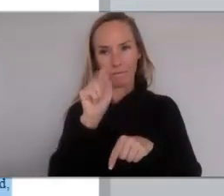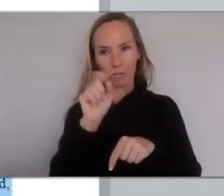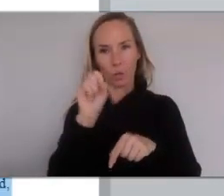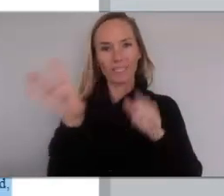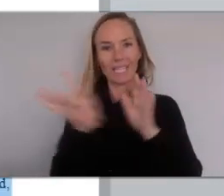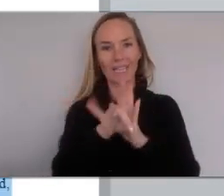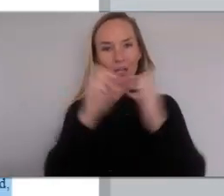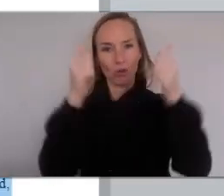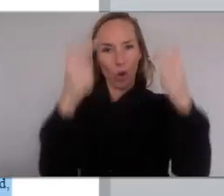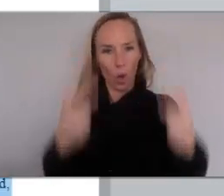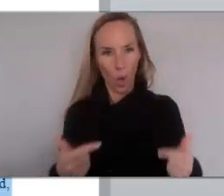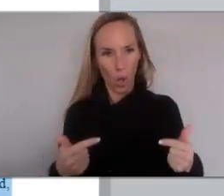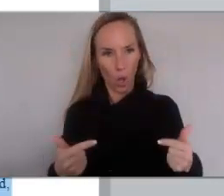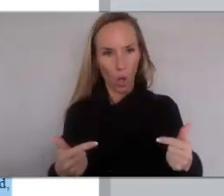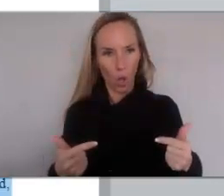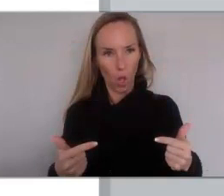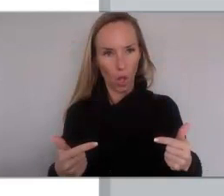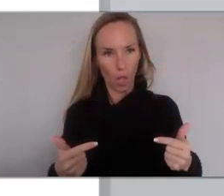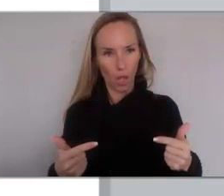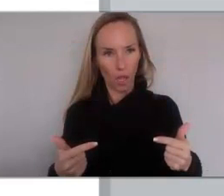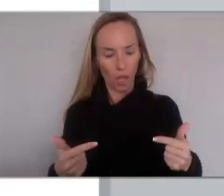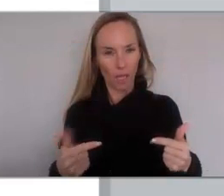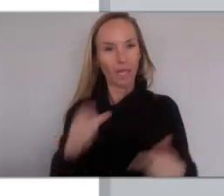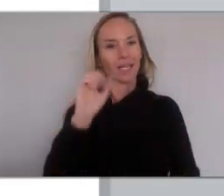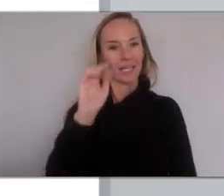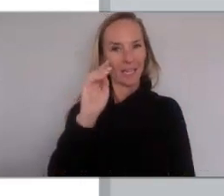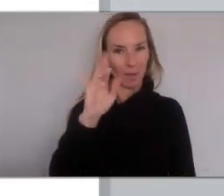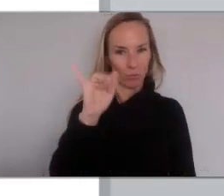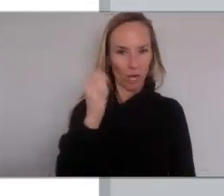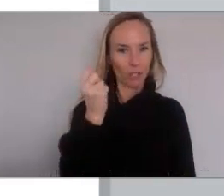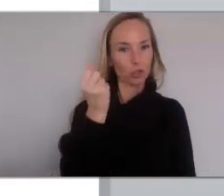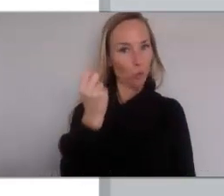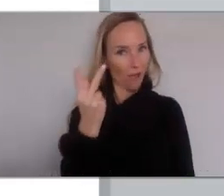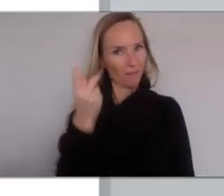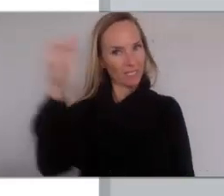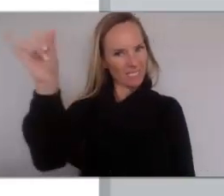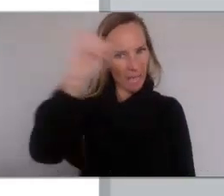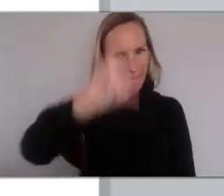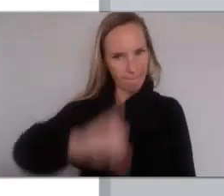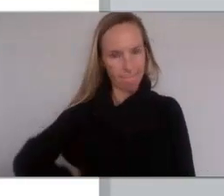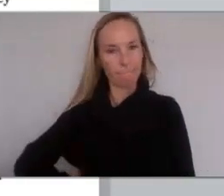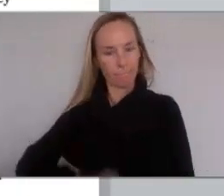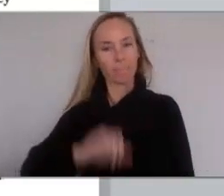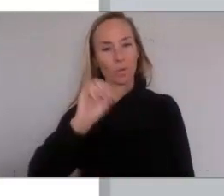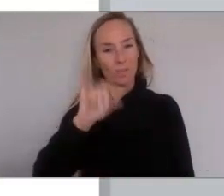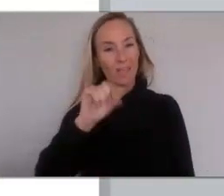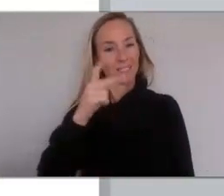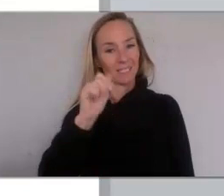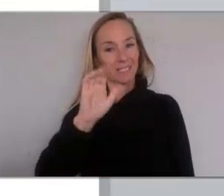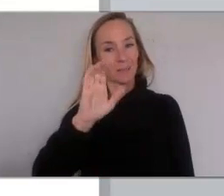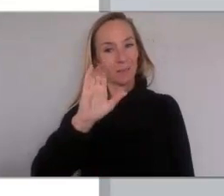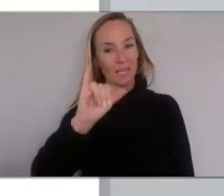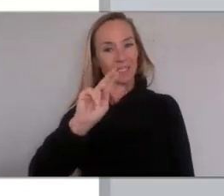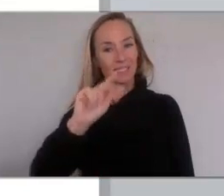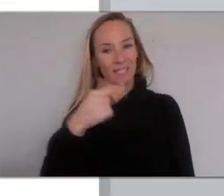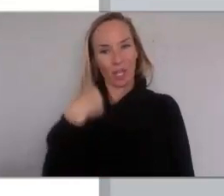all, and then I'm going to go back up to font Cambria 12. Okay, so that's spacing, looks good. But